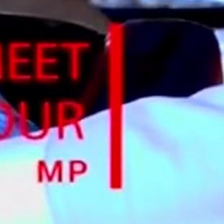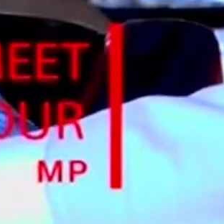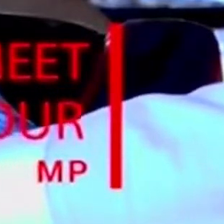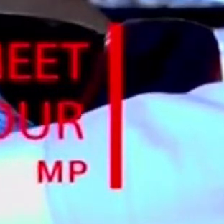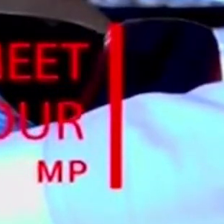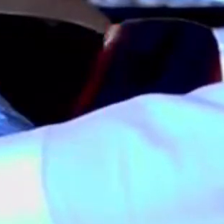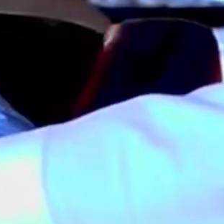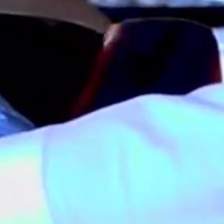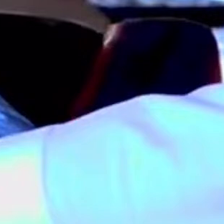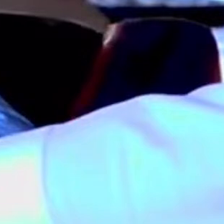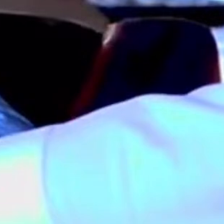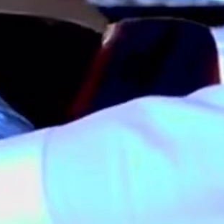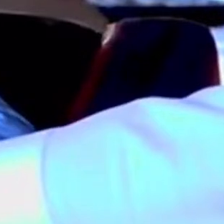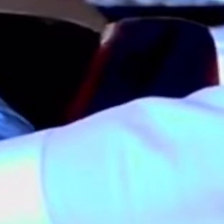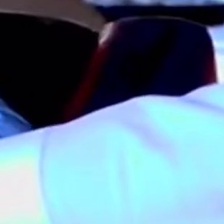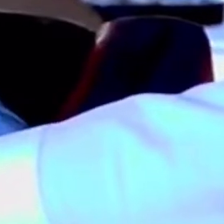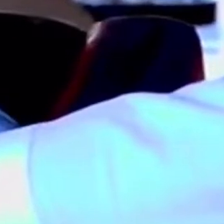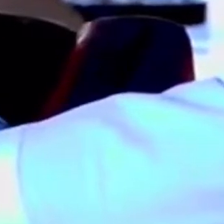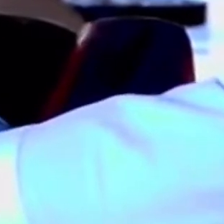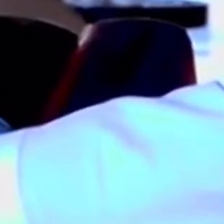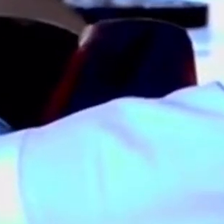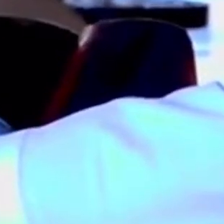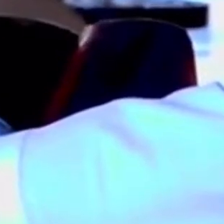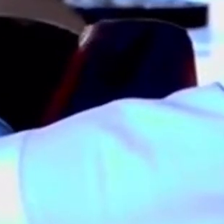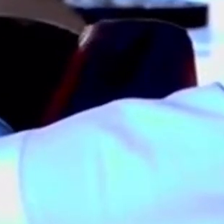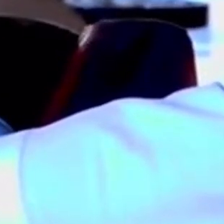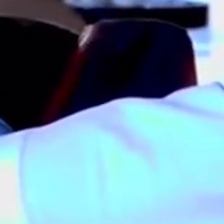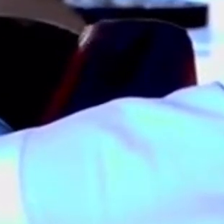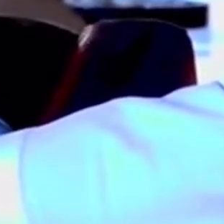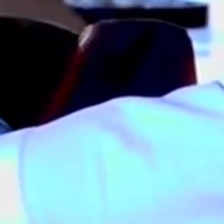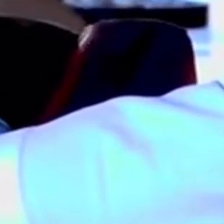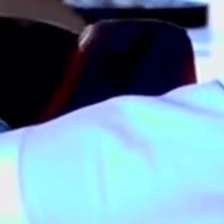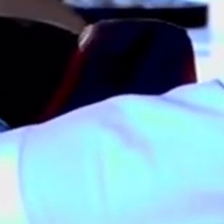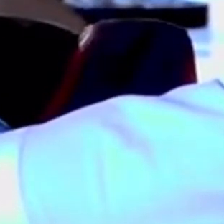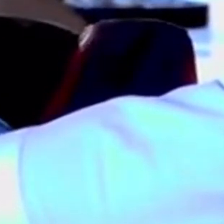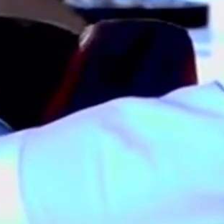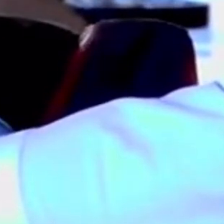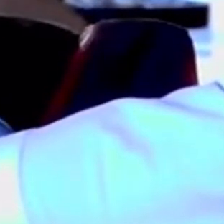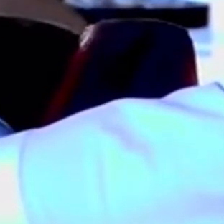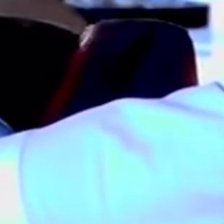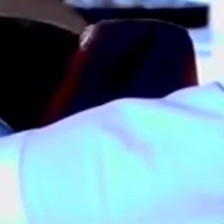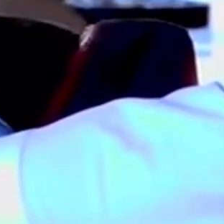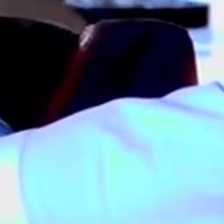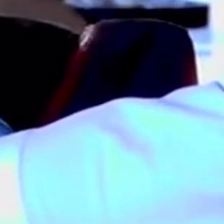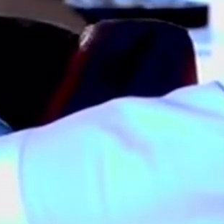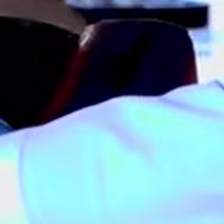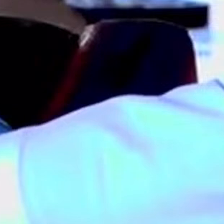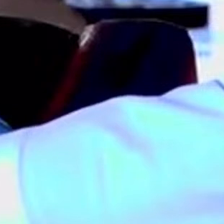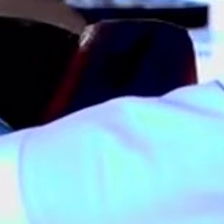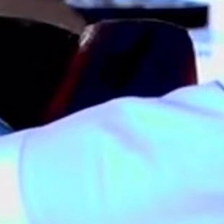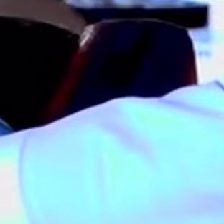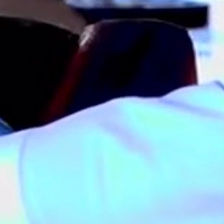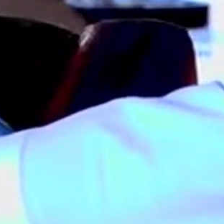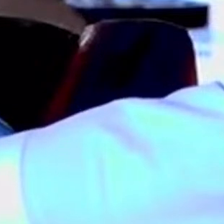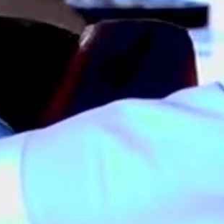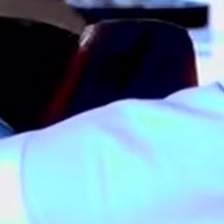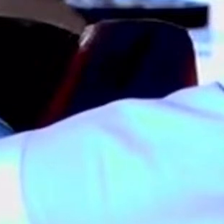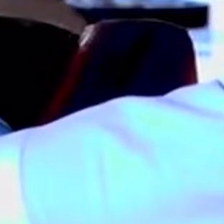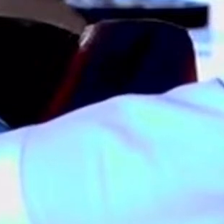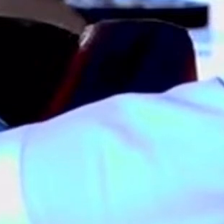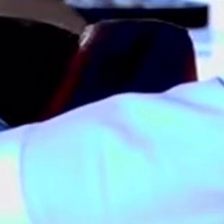is housing the regional headquarters for Tazara, and also housing the biggest workshop in Southern